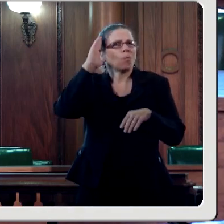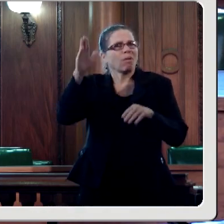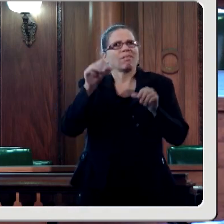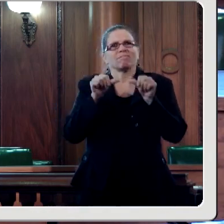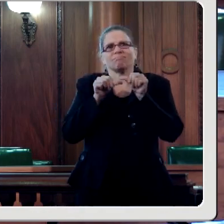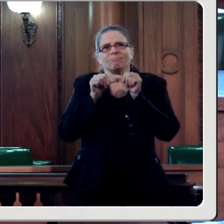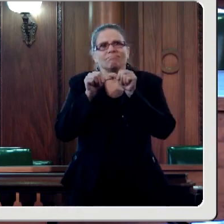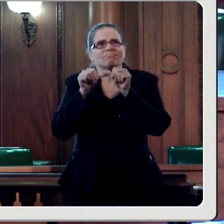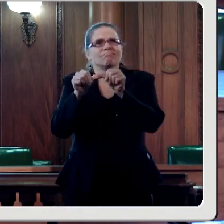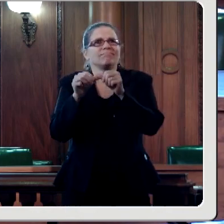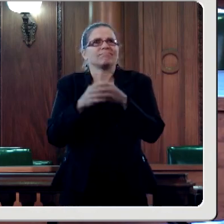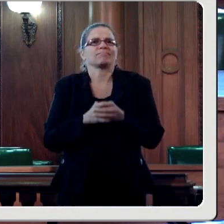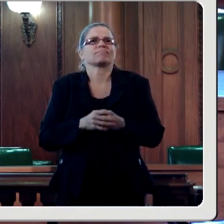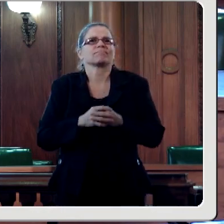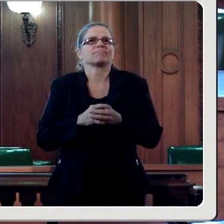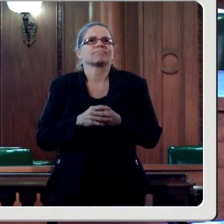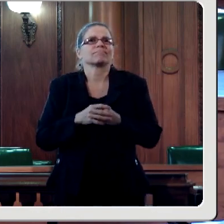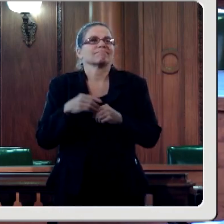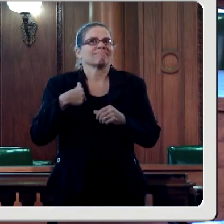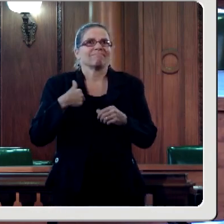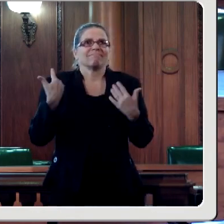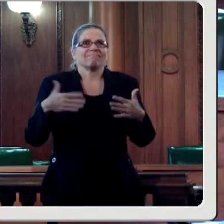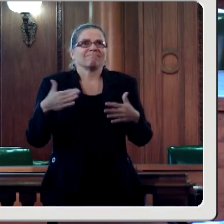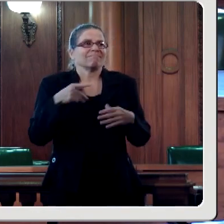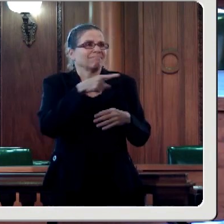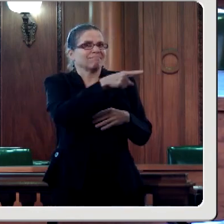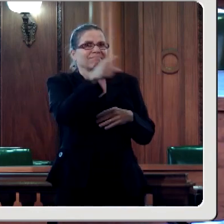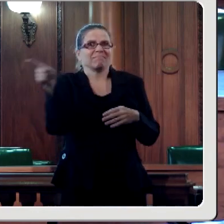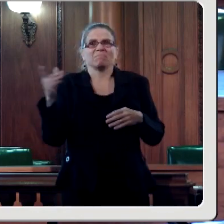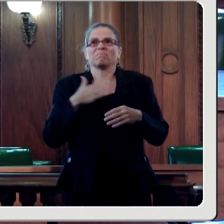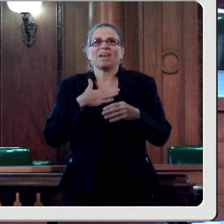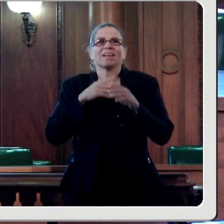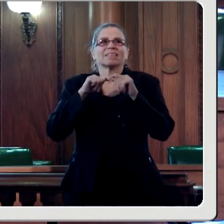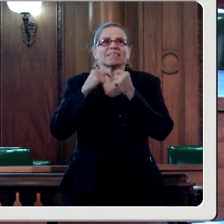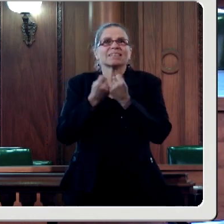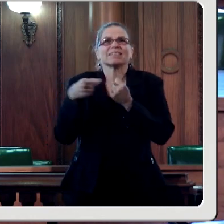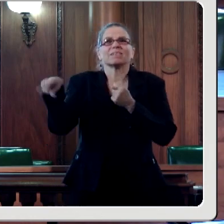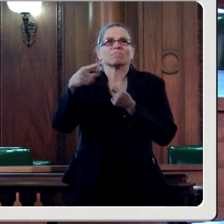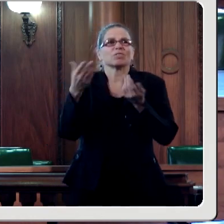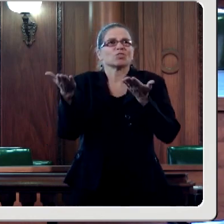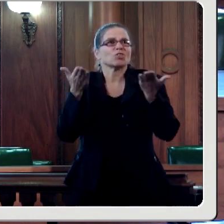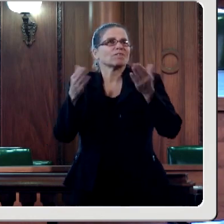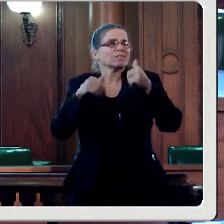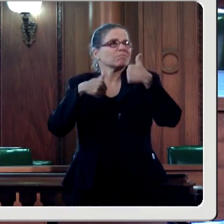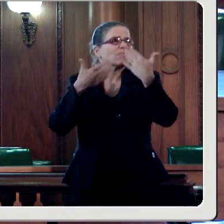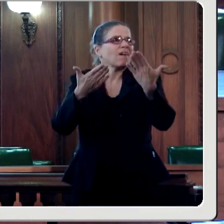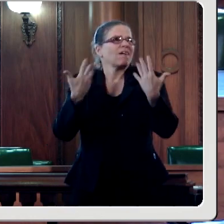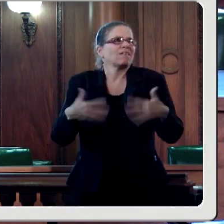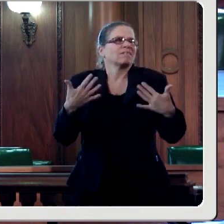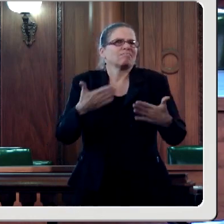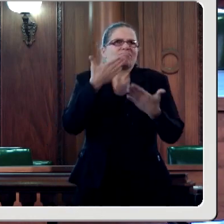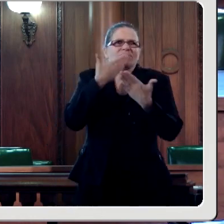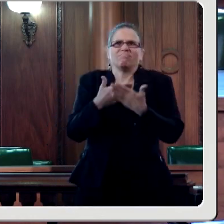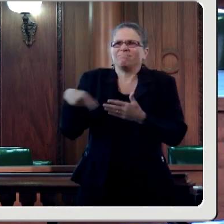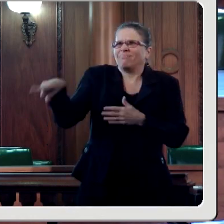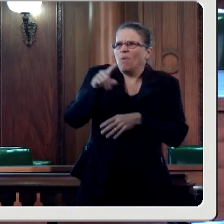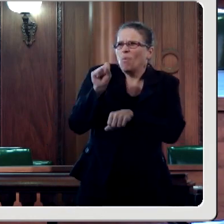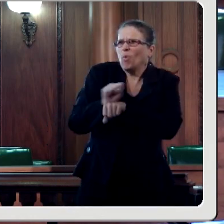of my cabinet heads, all the way down to the rank and file, who have been tested and true through a number of natural